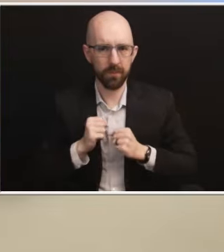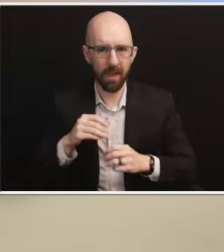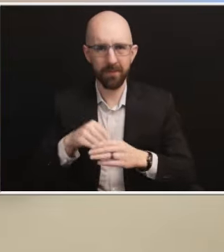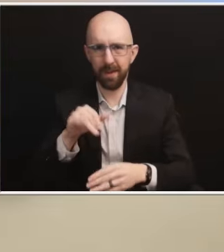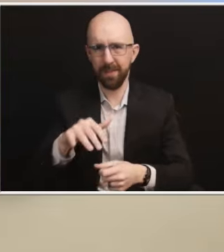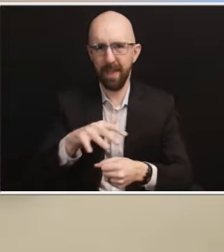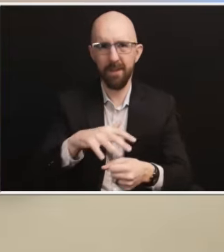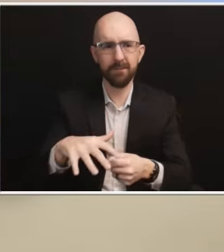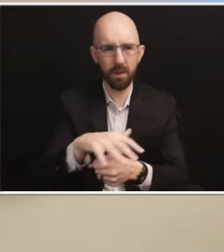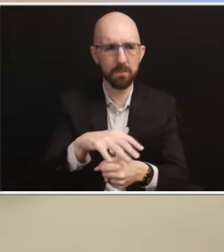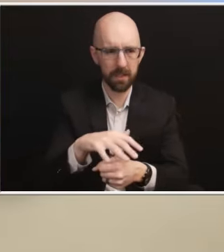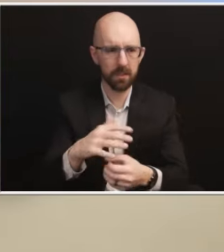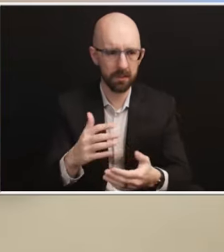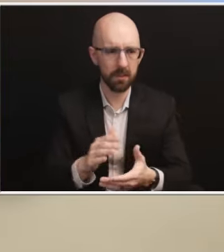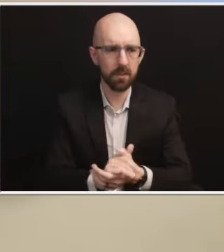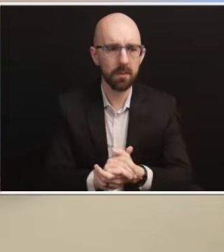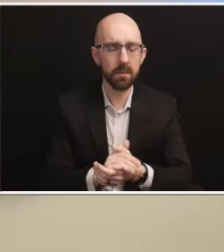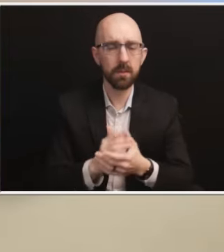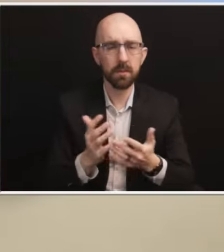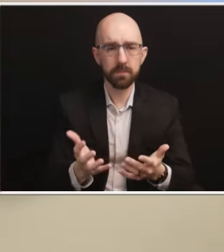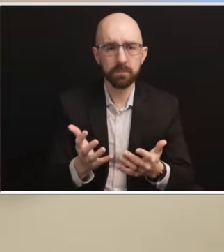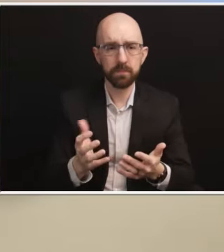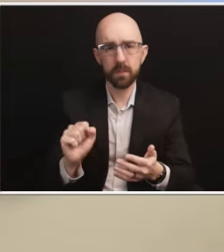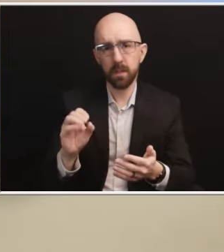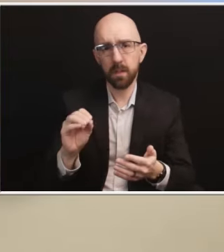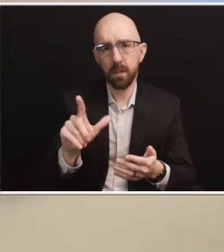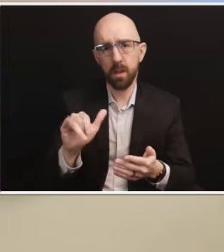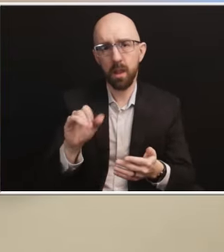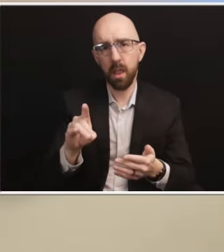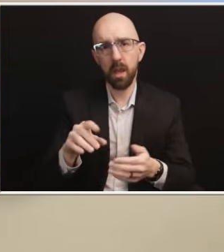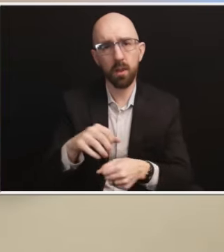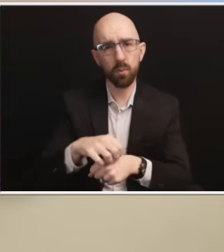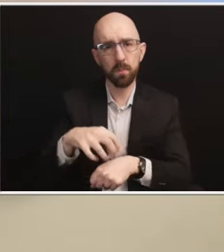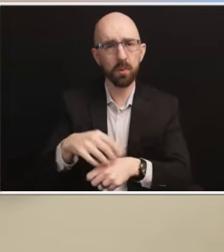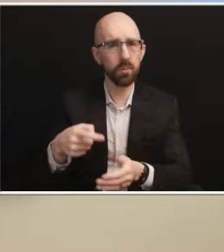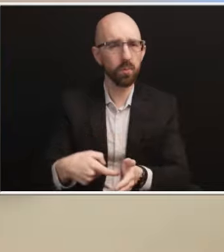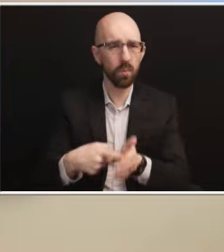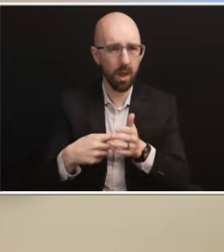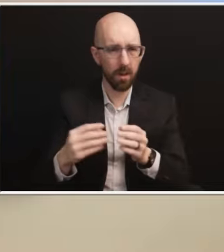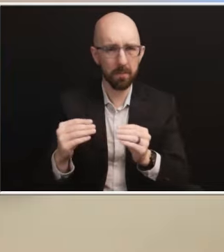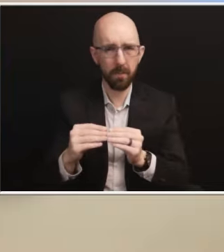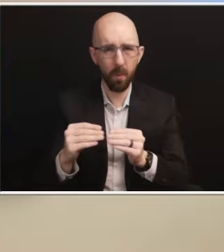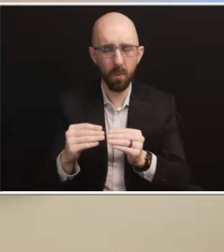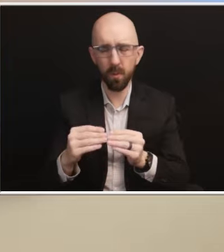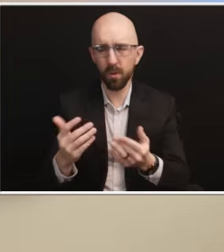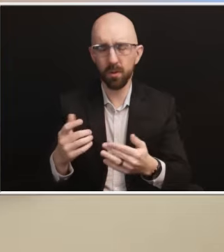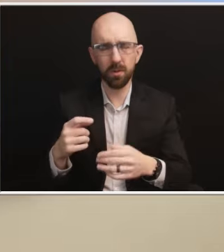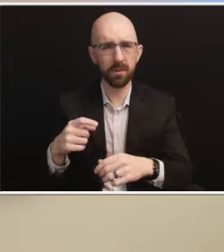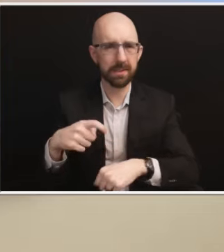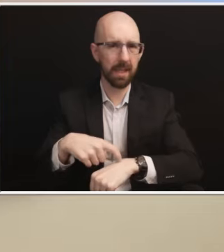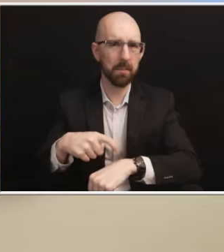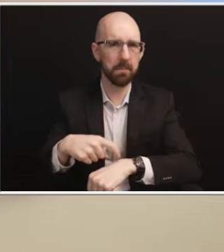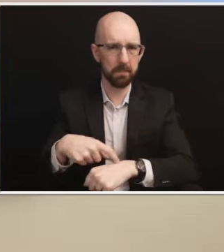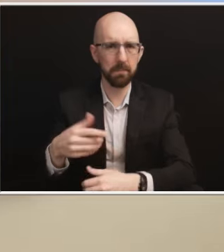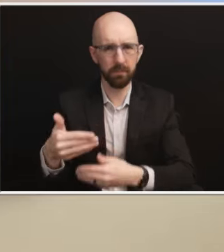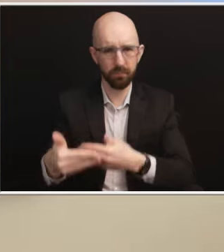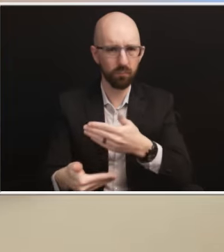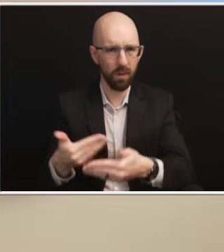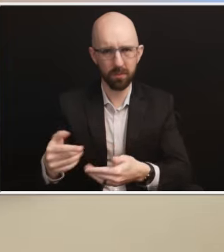microenvironment. And the solid tumors require a much longer process to